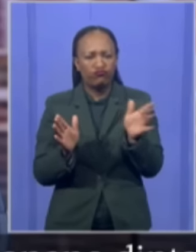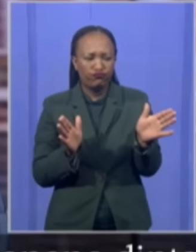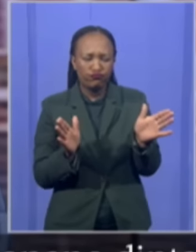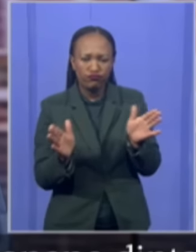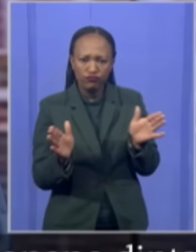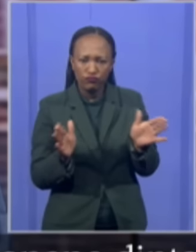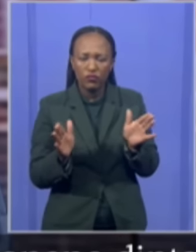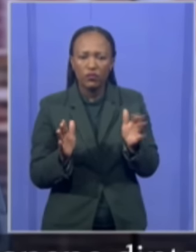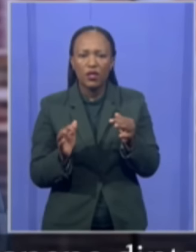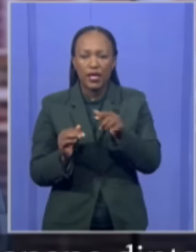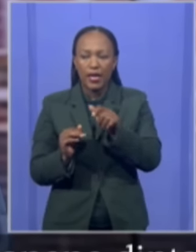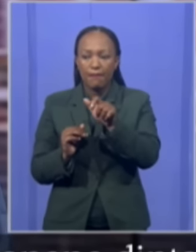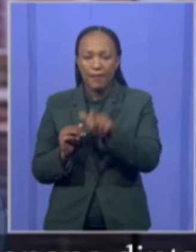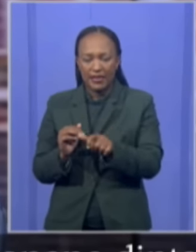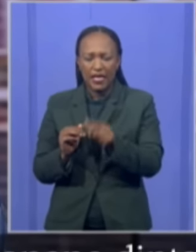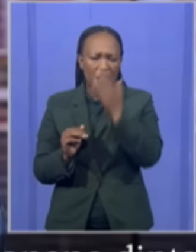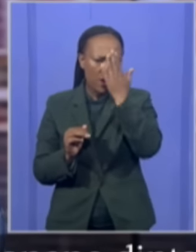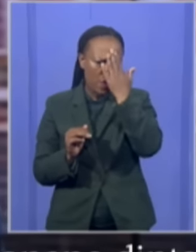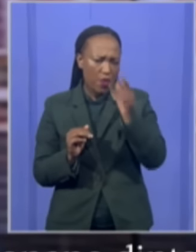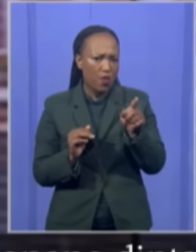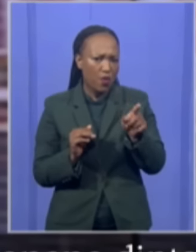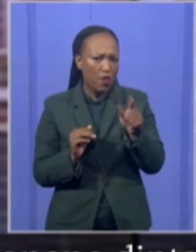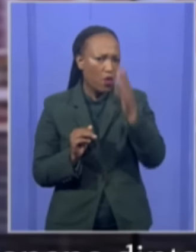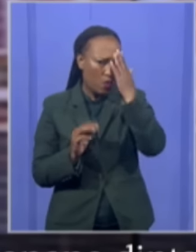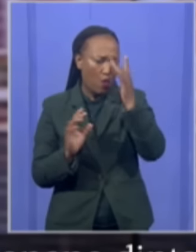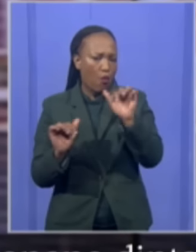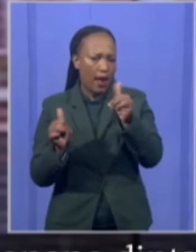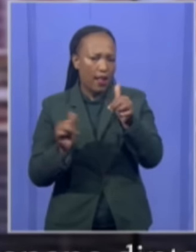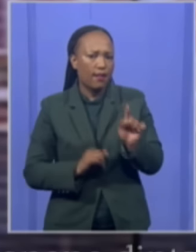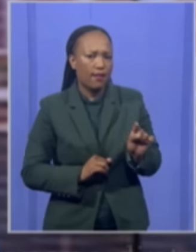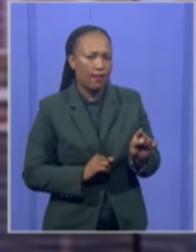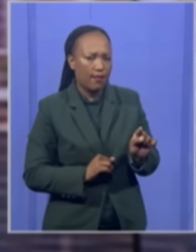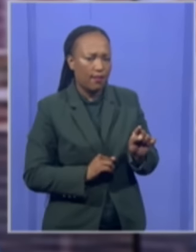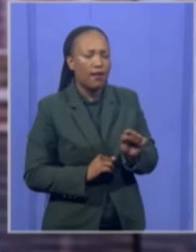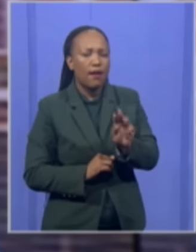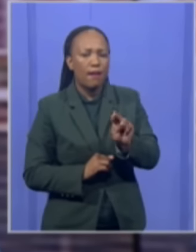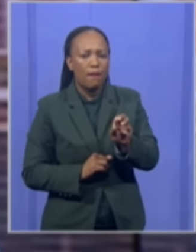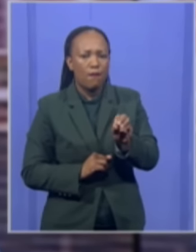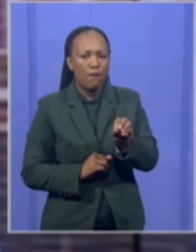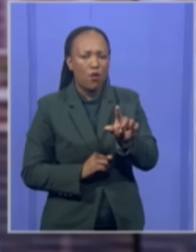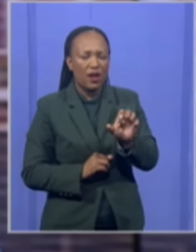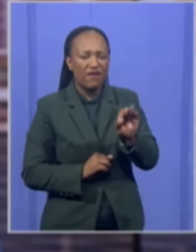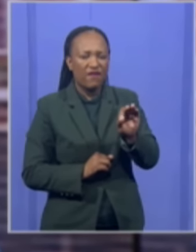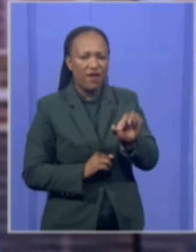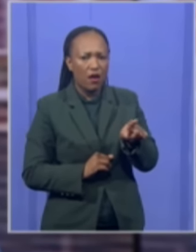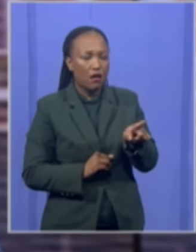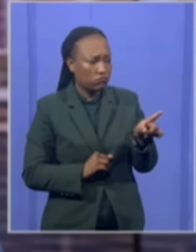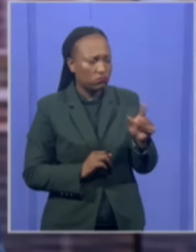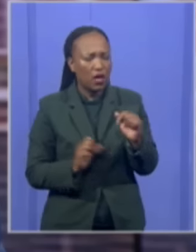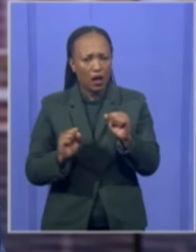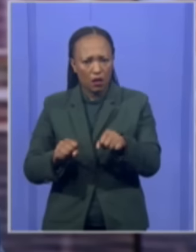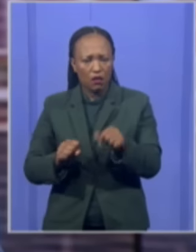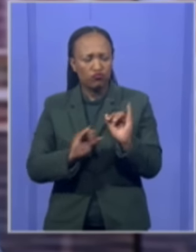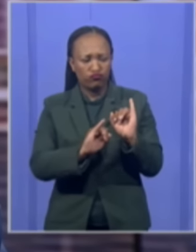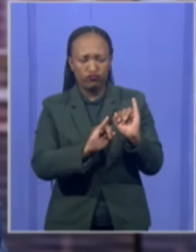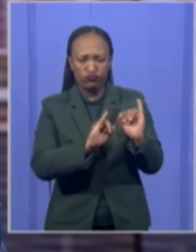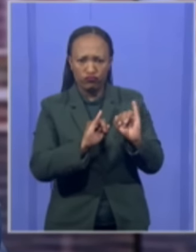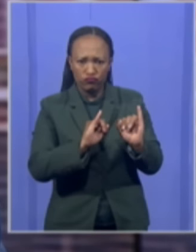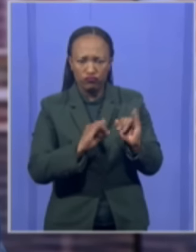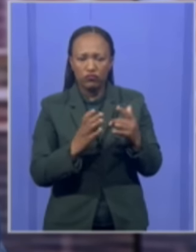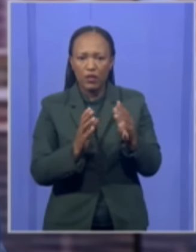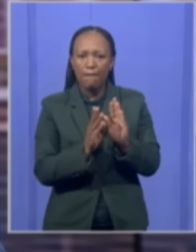somebody that I know that knows Mr. Molefe. And Mr. Molefe agreed to do the interview and